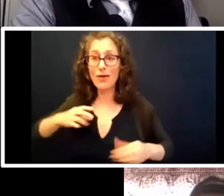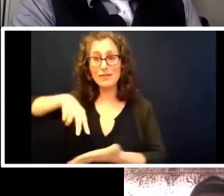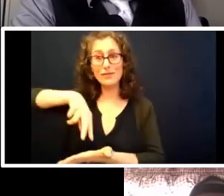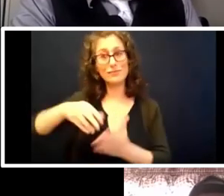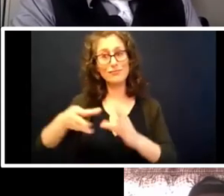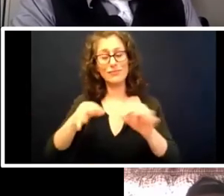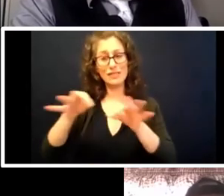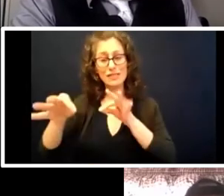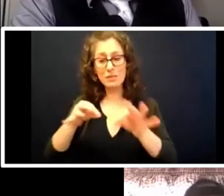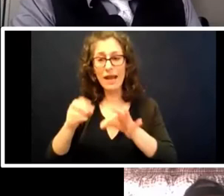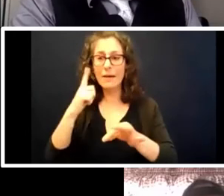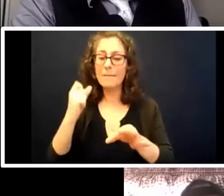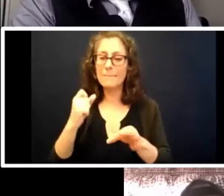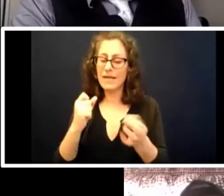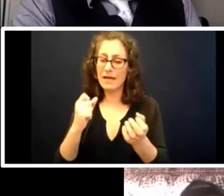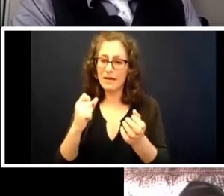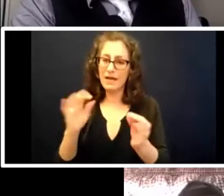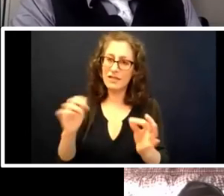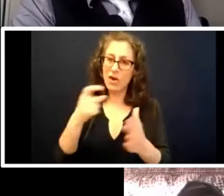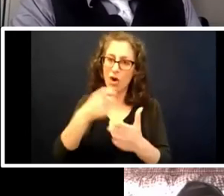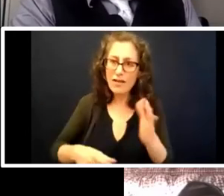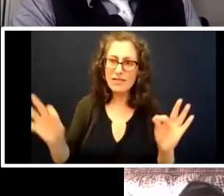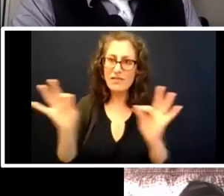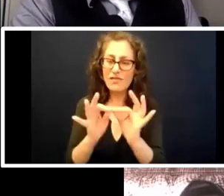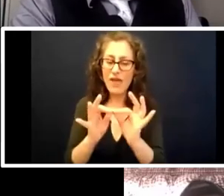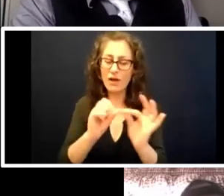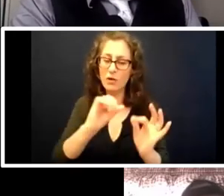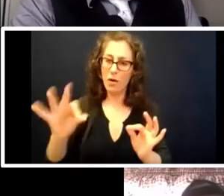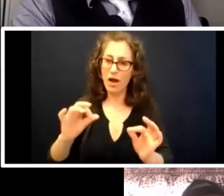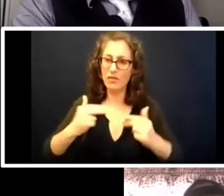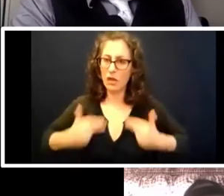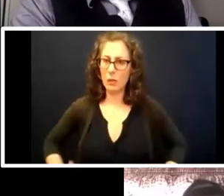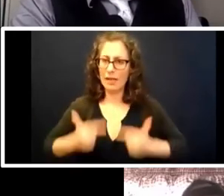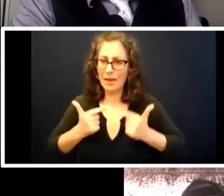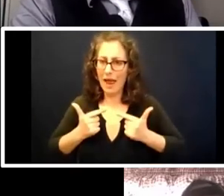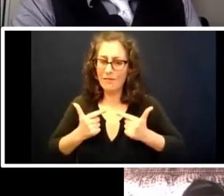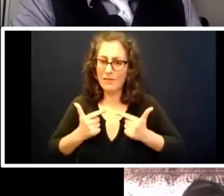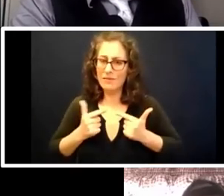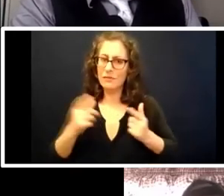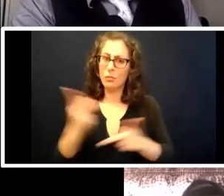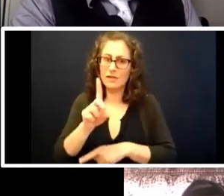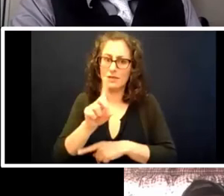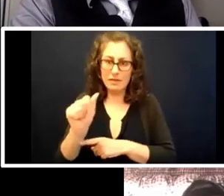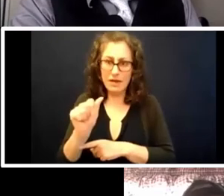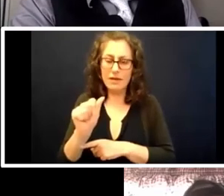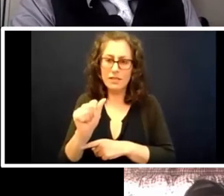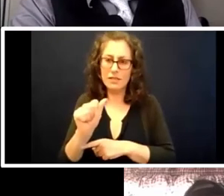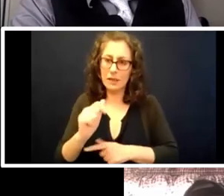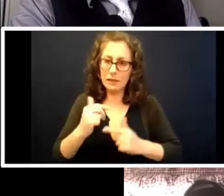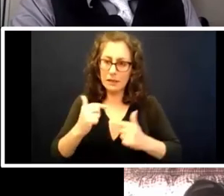the cost, the valuation of human lives, particularly disabled human lives, is really problematic and really is the core of our